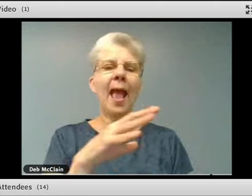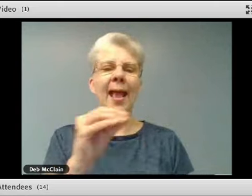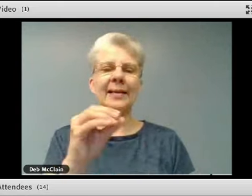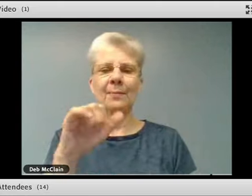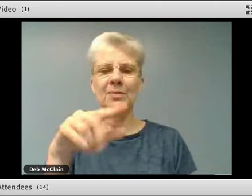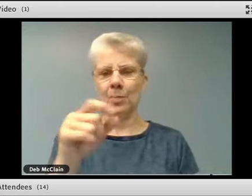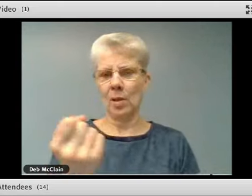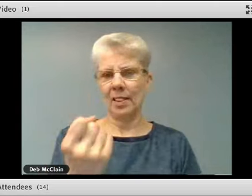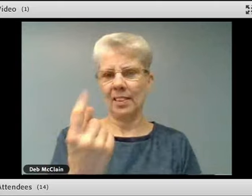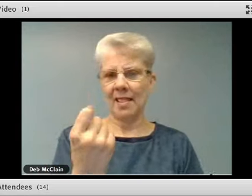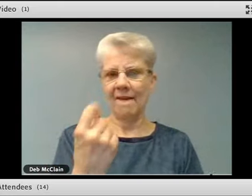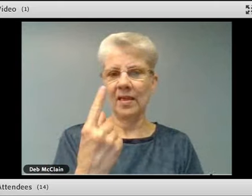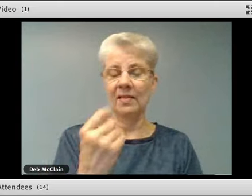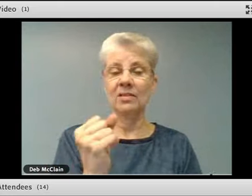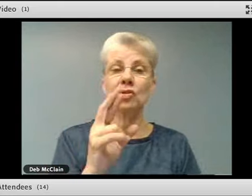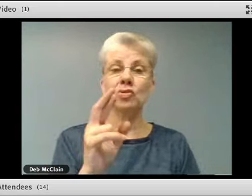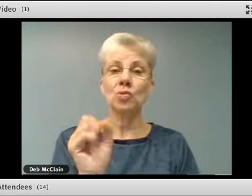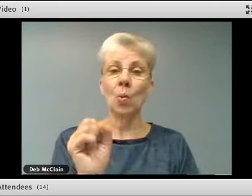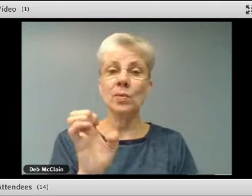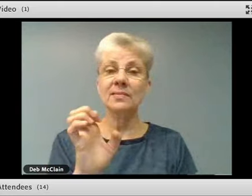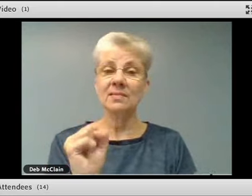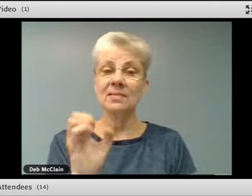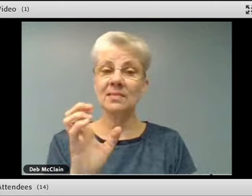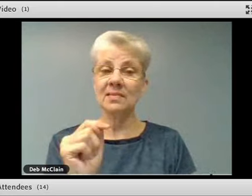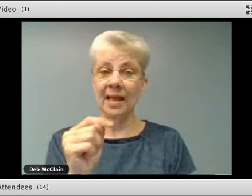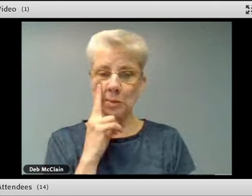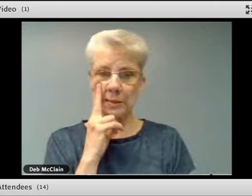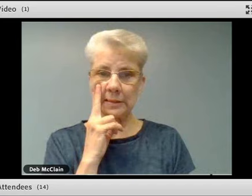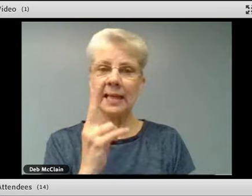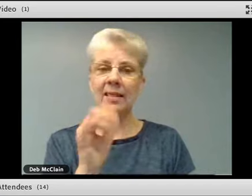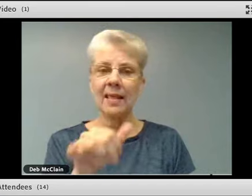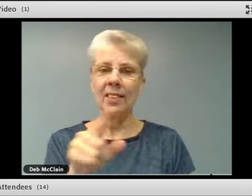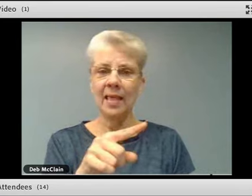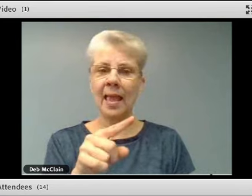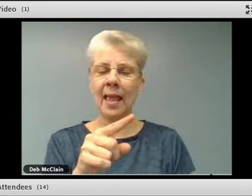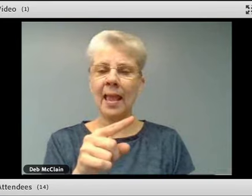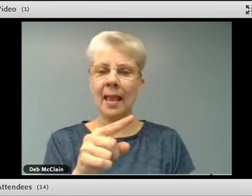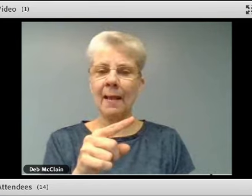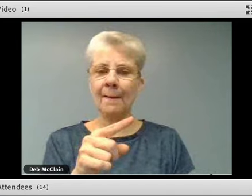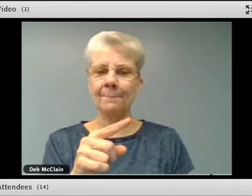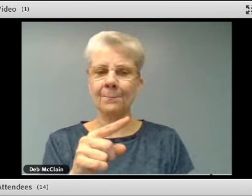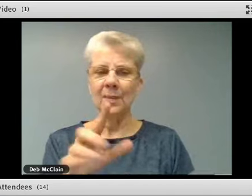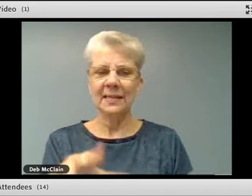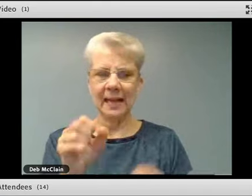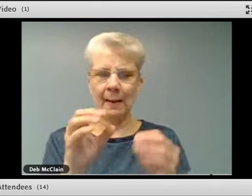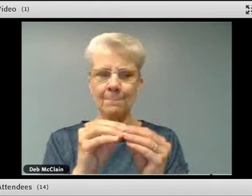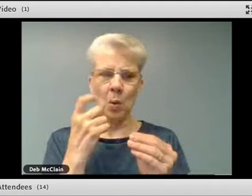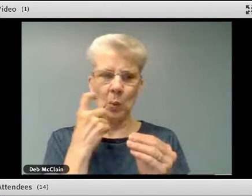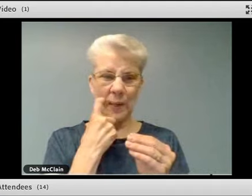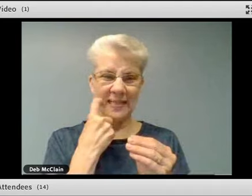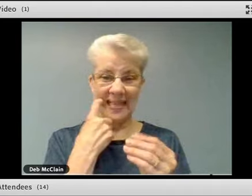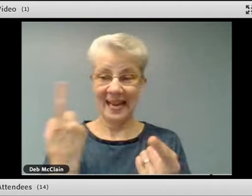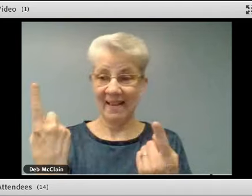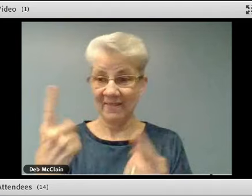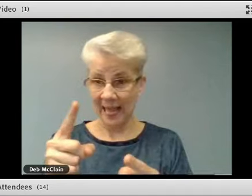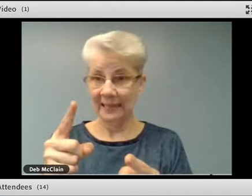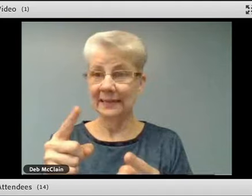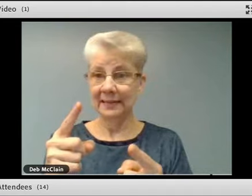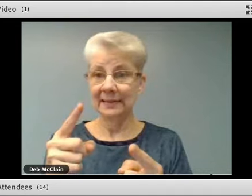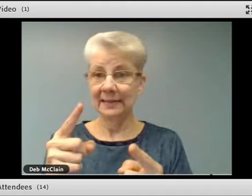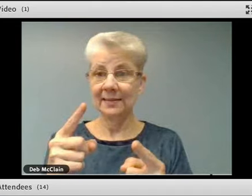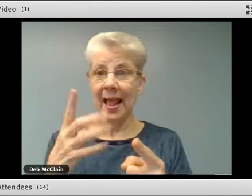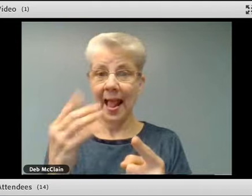primary source set. So you can see they can take a more recent event and an